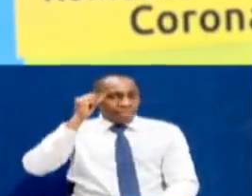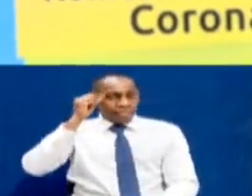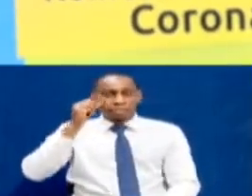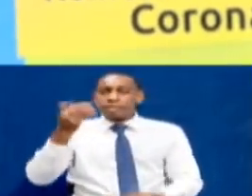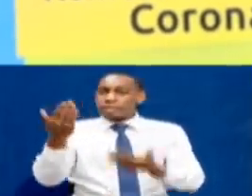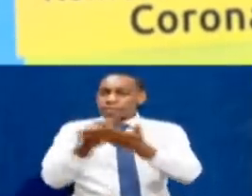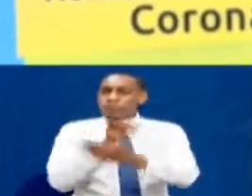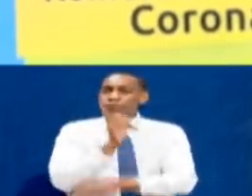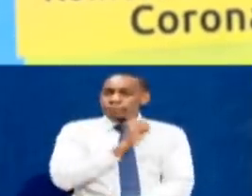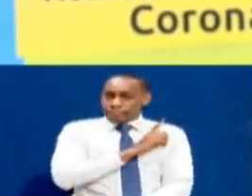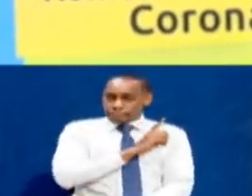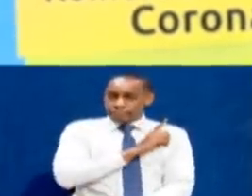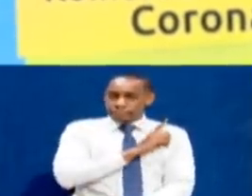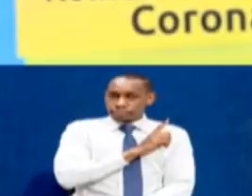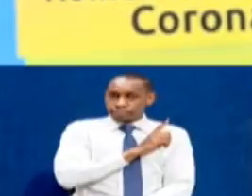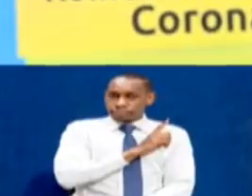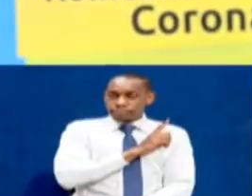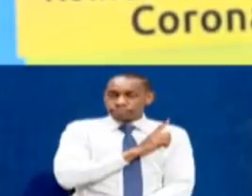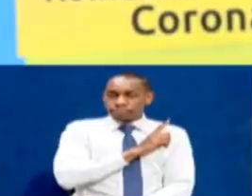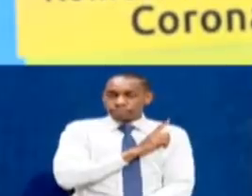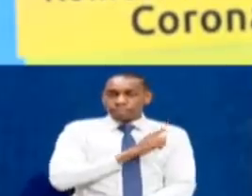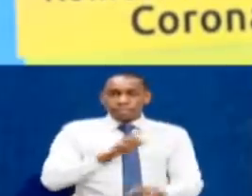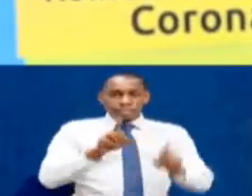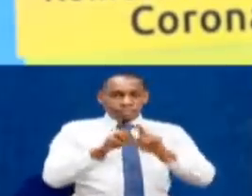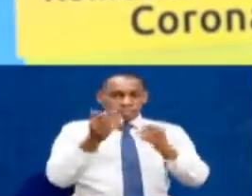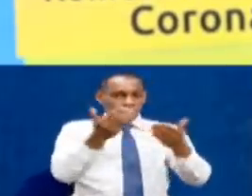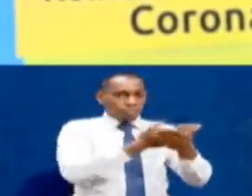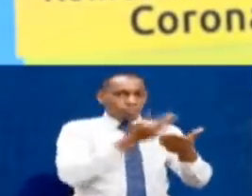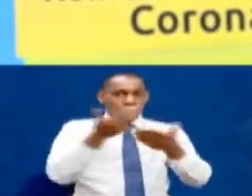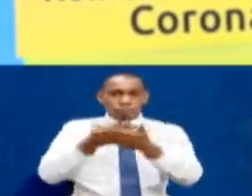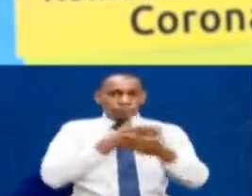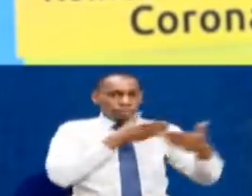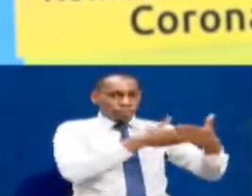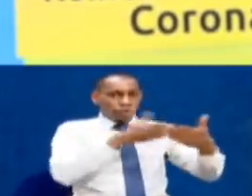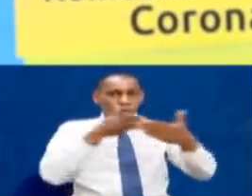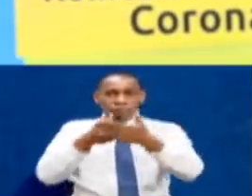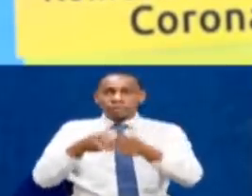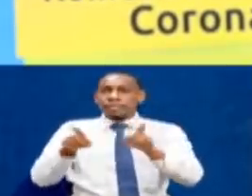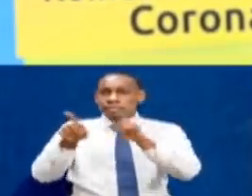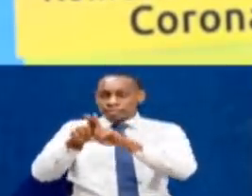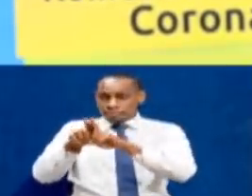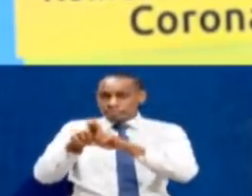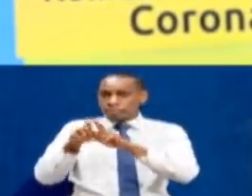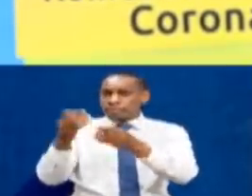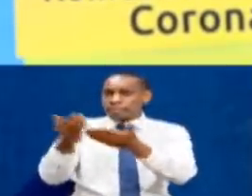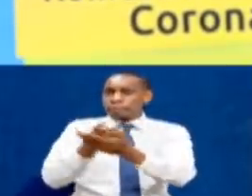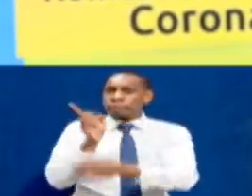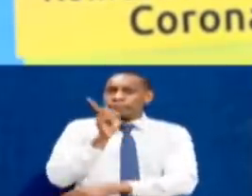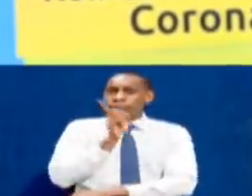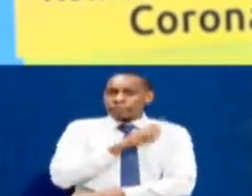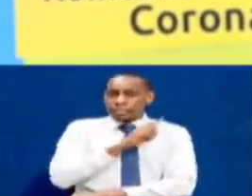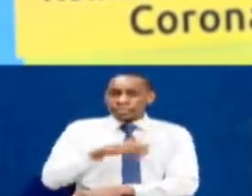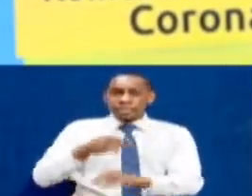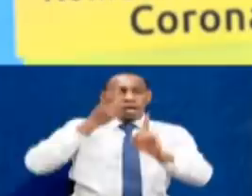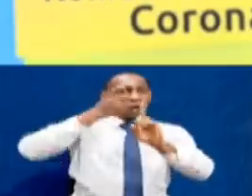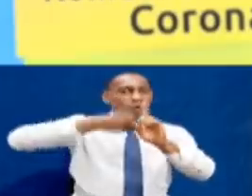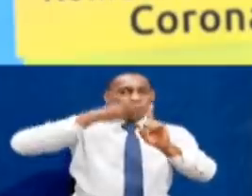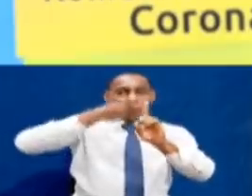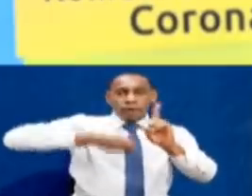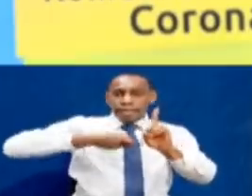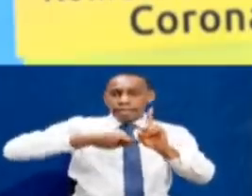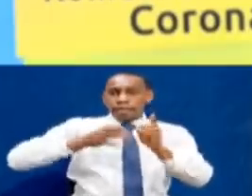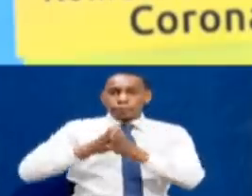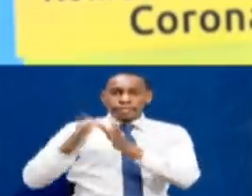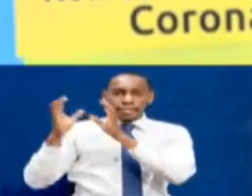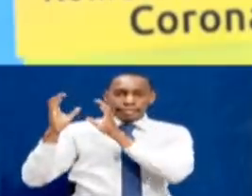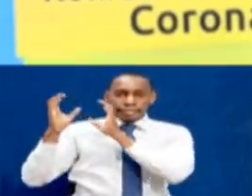were lifted. And this lift of restrictions also applied to Kwale